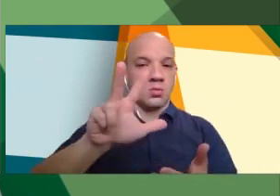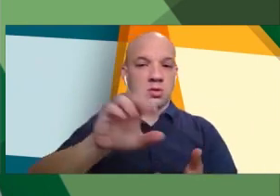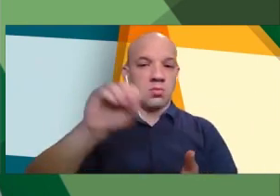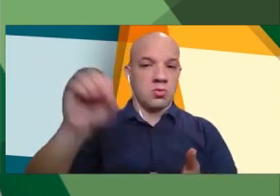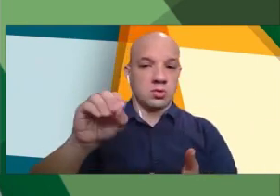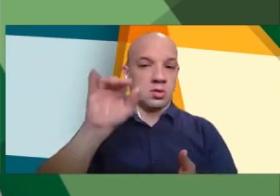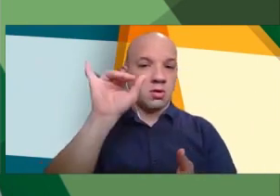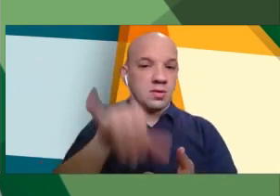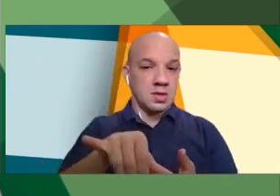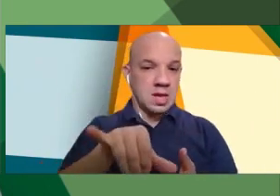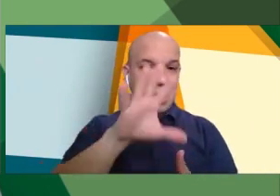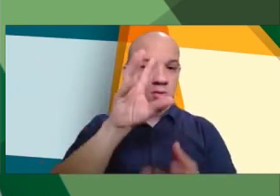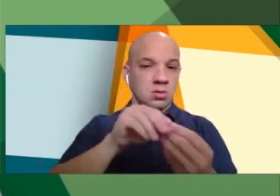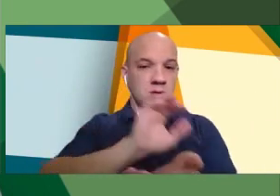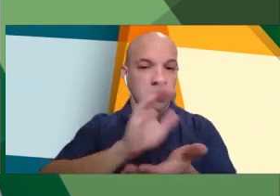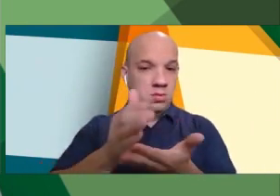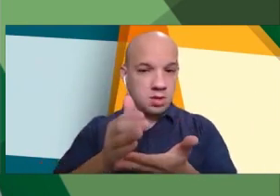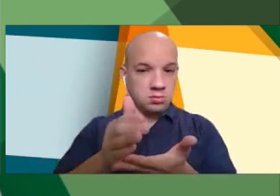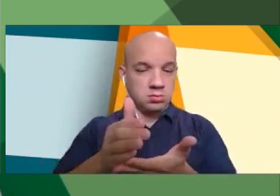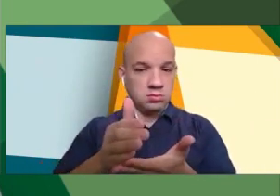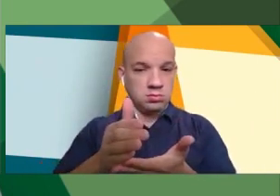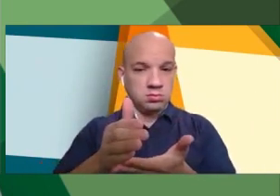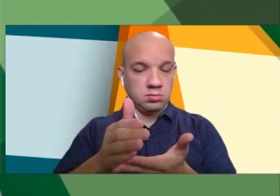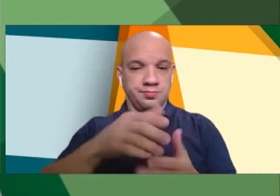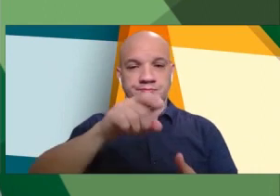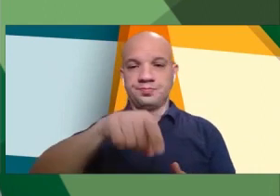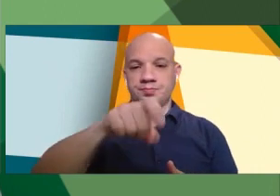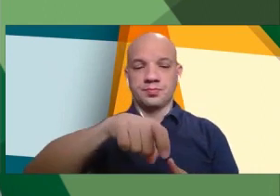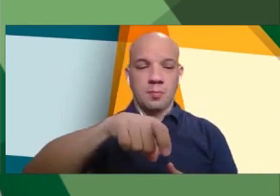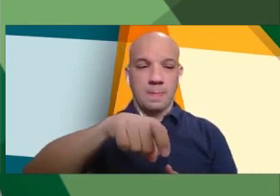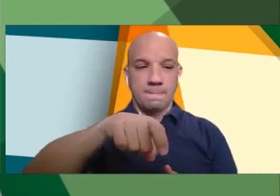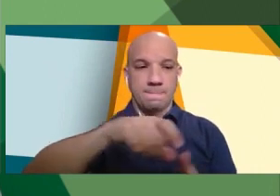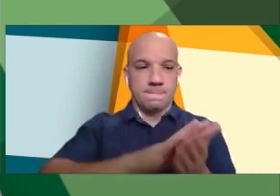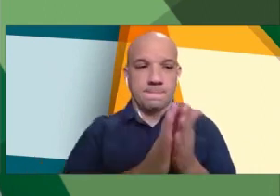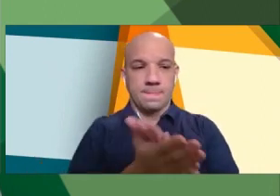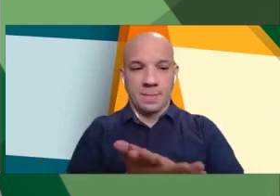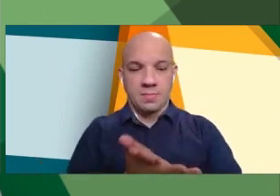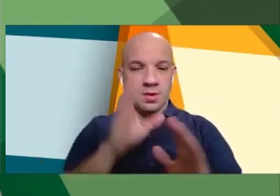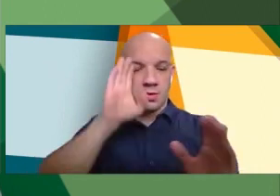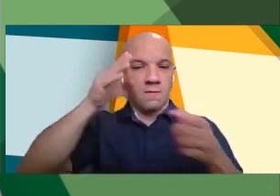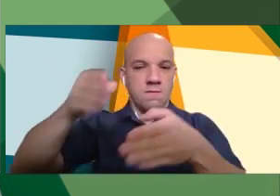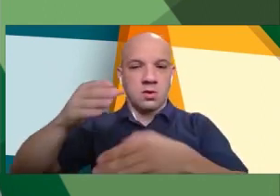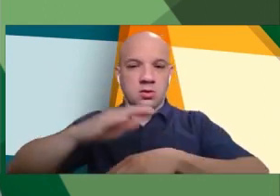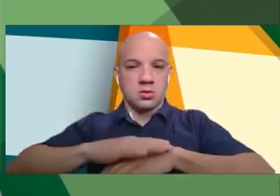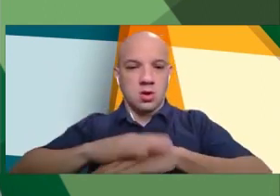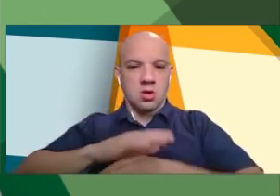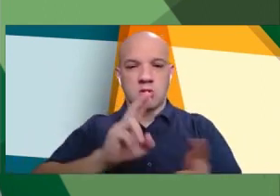of that total amount. It has to be focused on